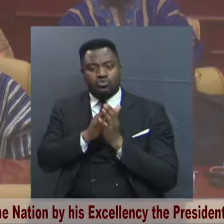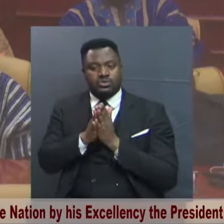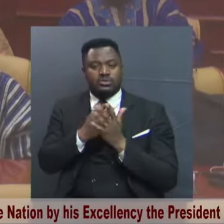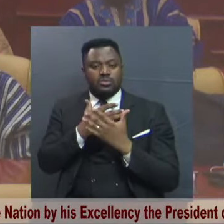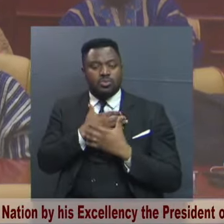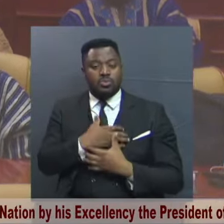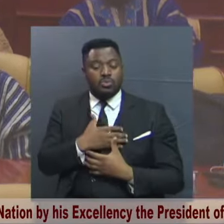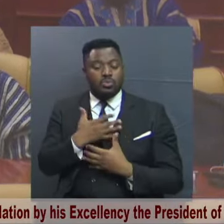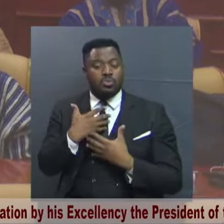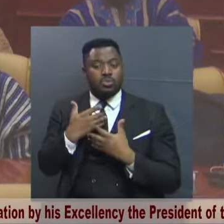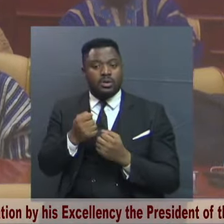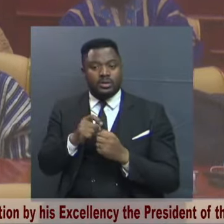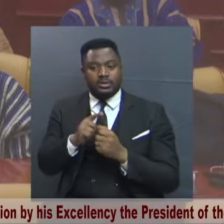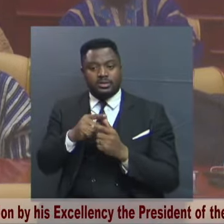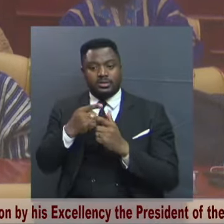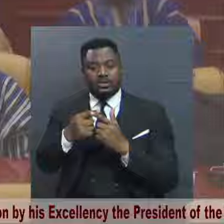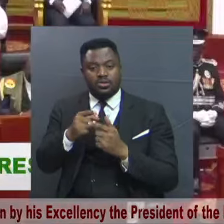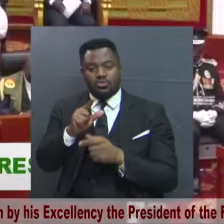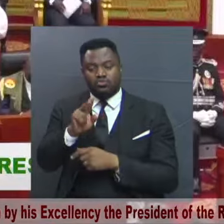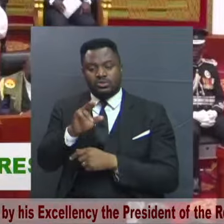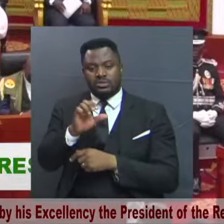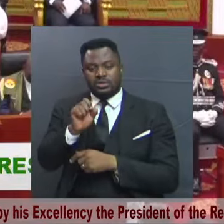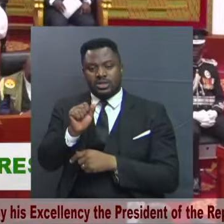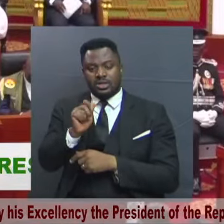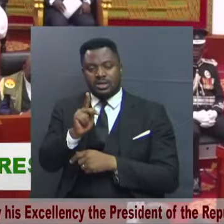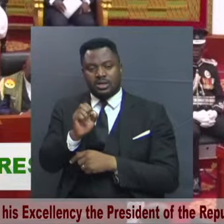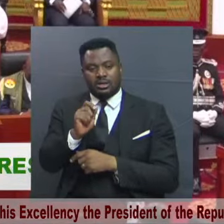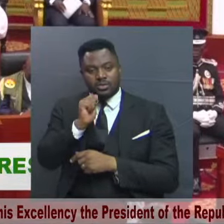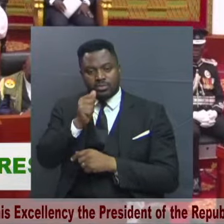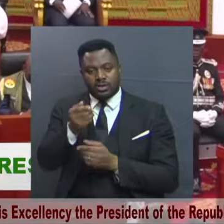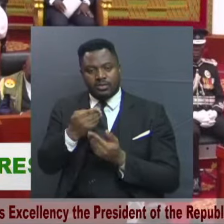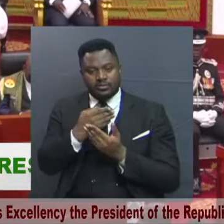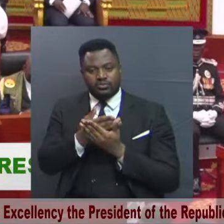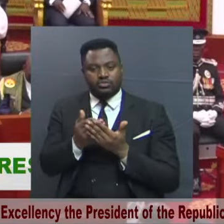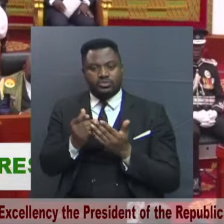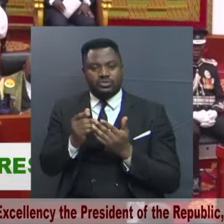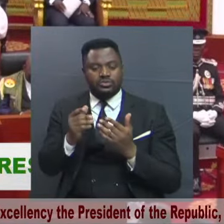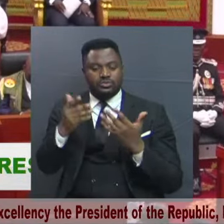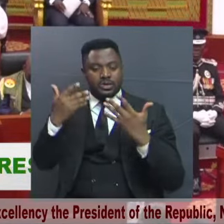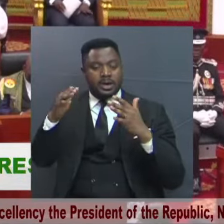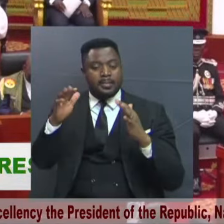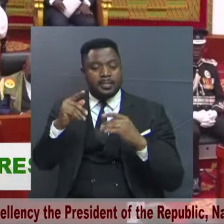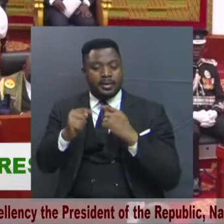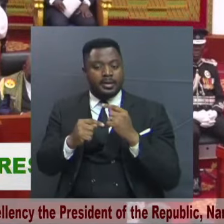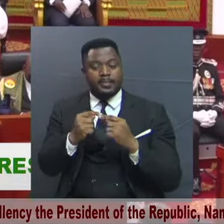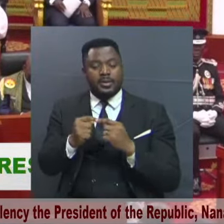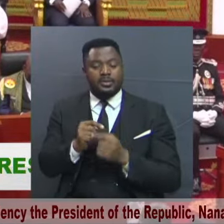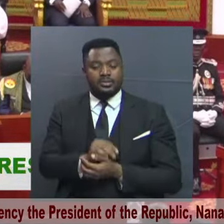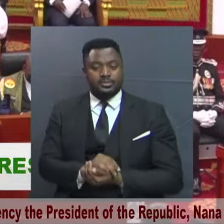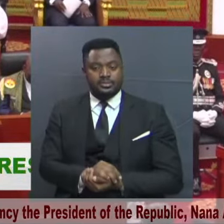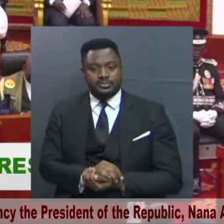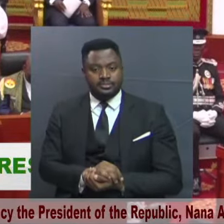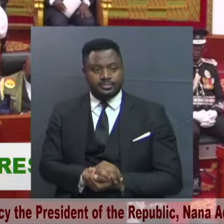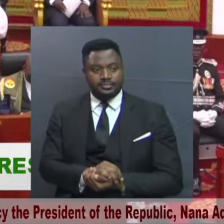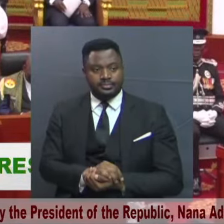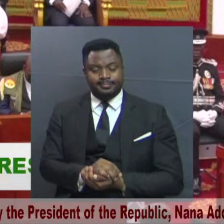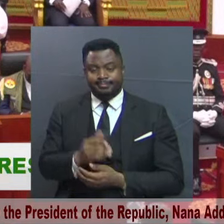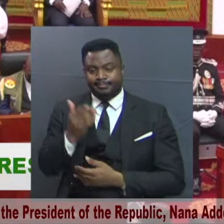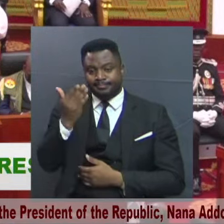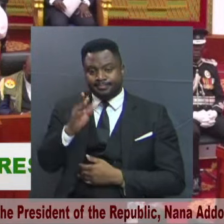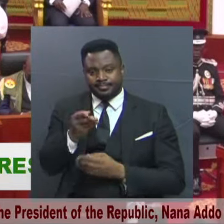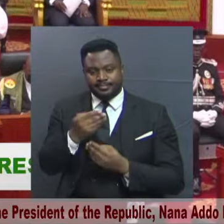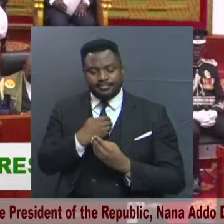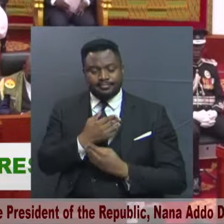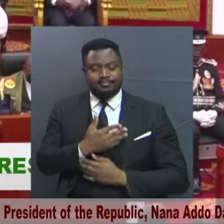the second leg to be played in laka tomorrow I hope they give something to cheer about Mr Speaker it gives me